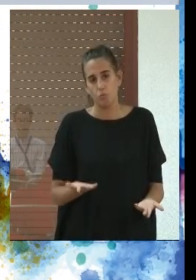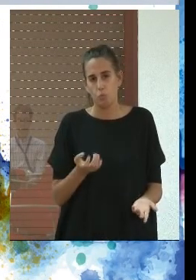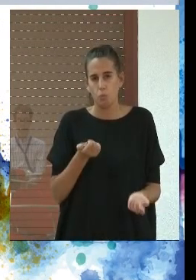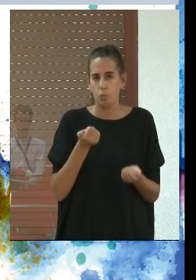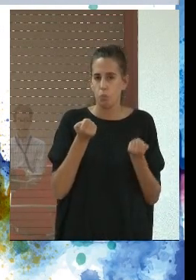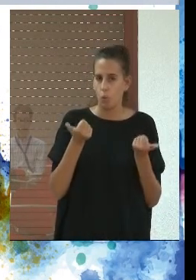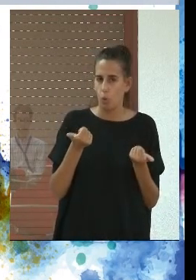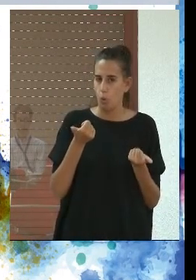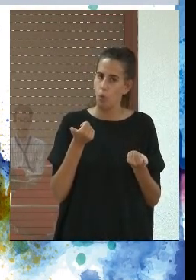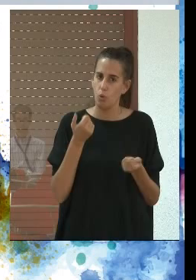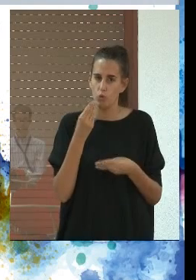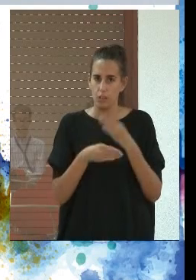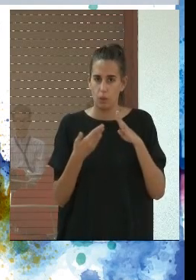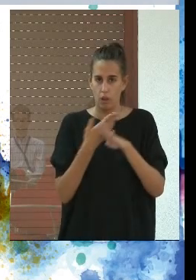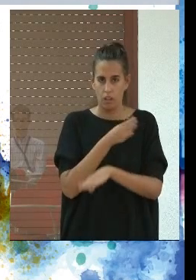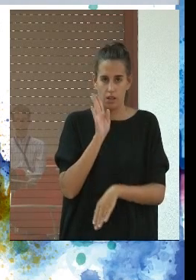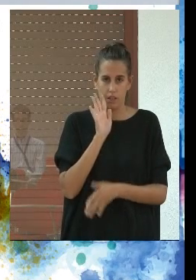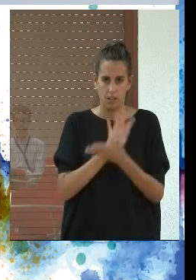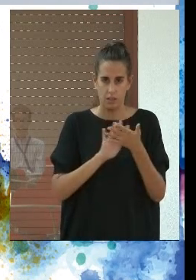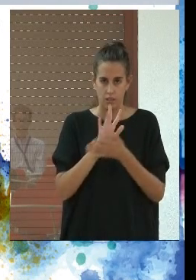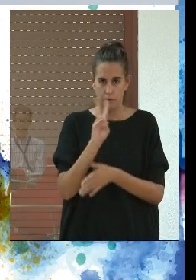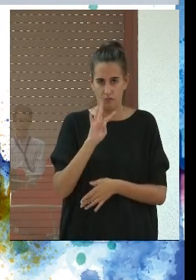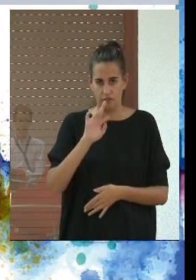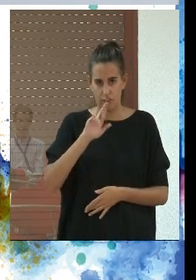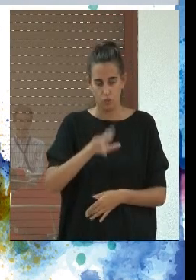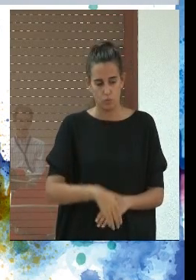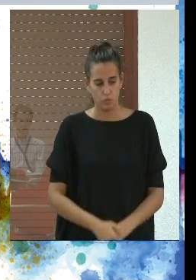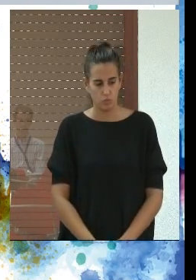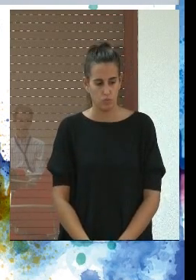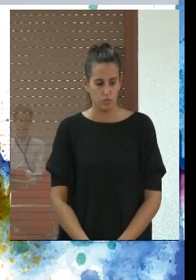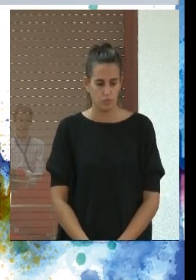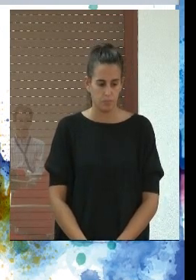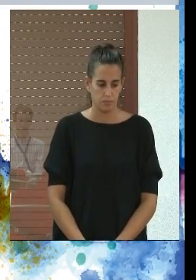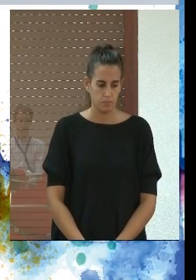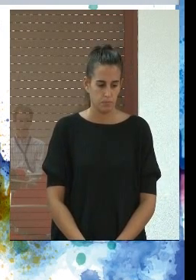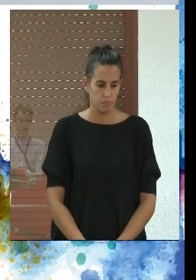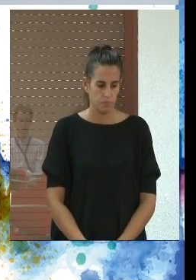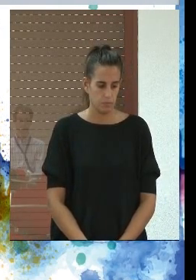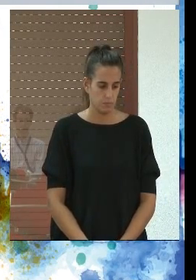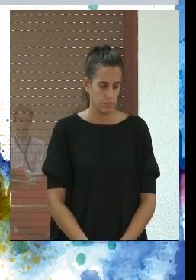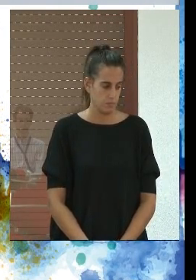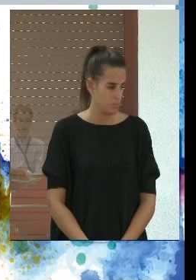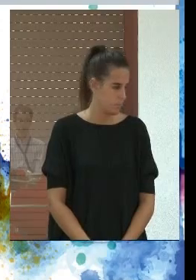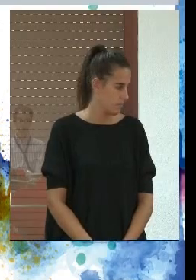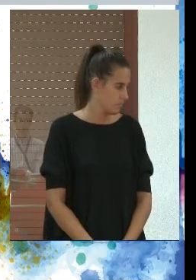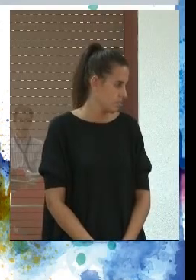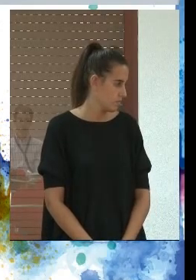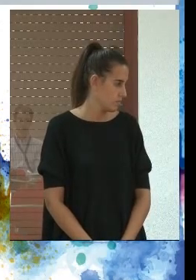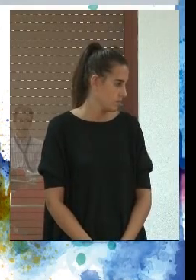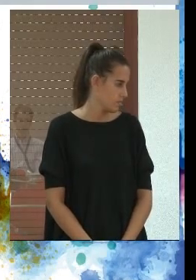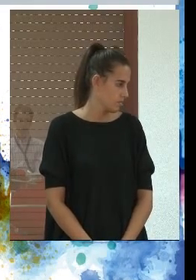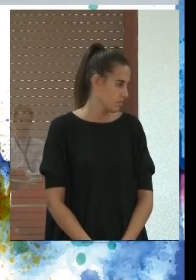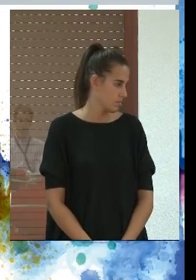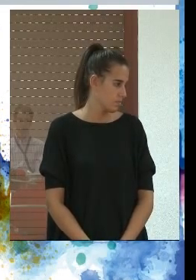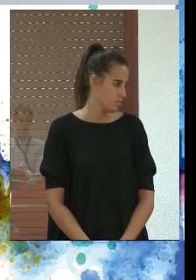the system at a slower pace, but with better accuracy. That depends on what is it that you want to do.